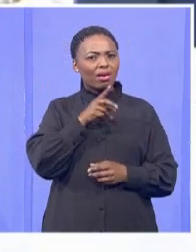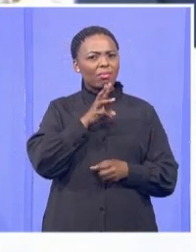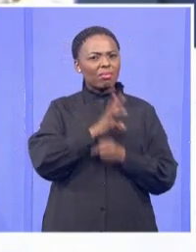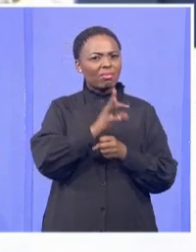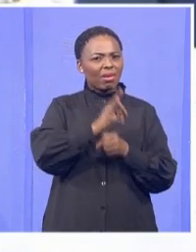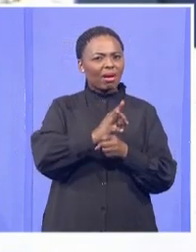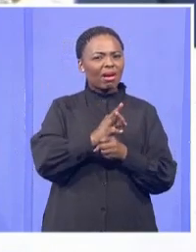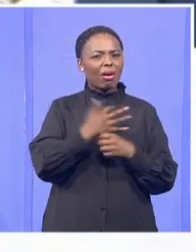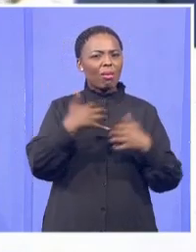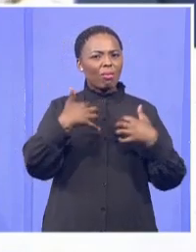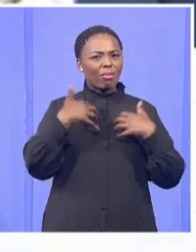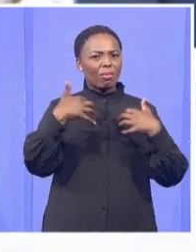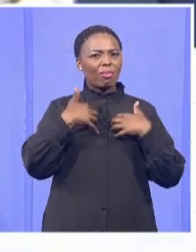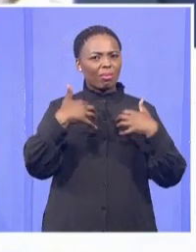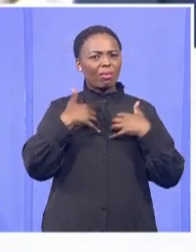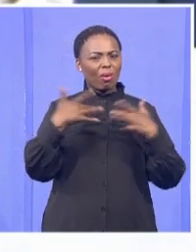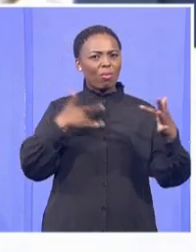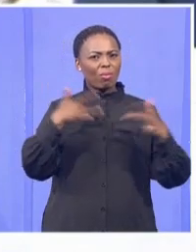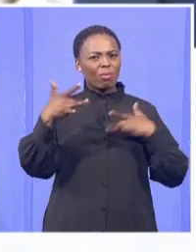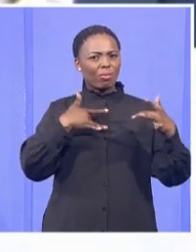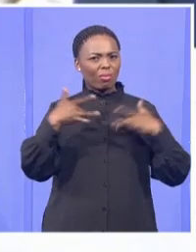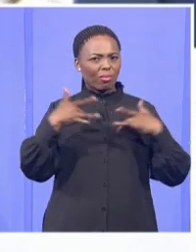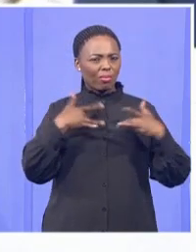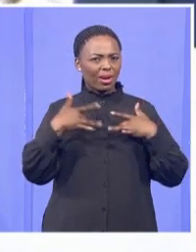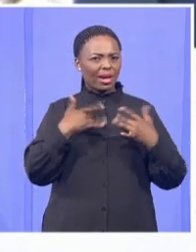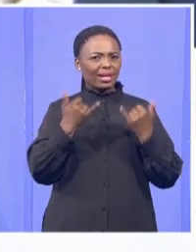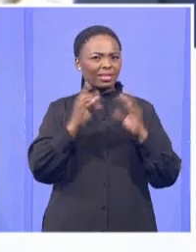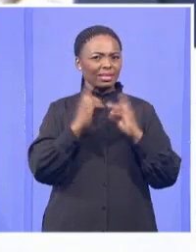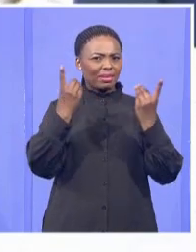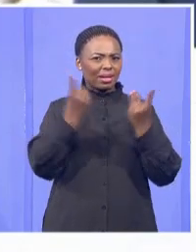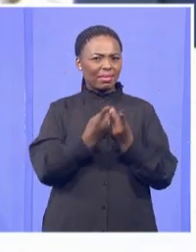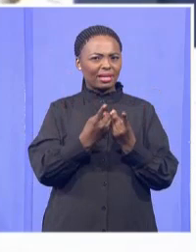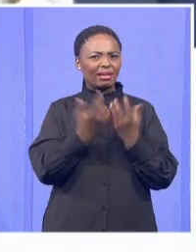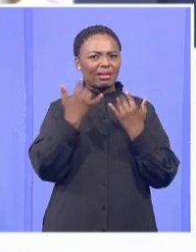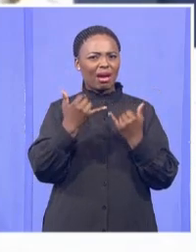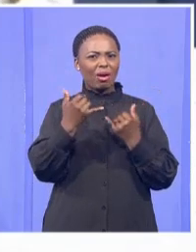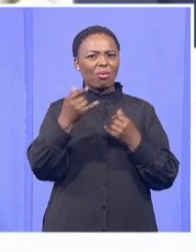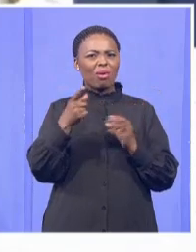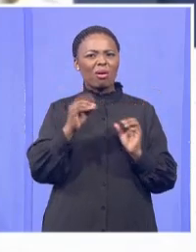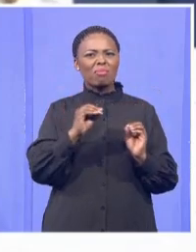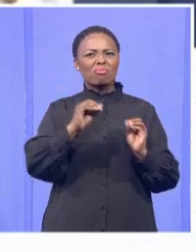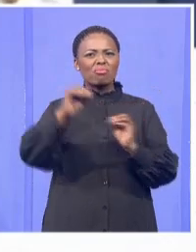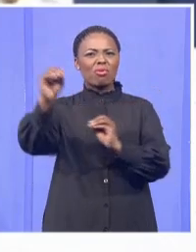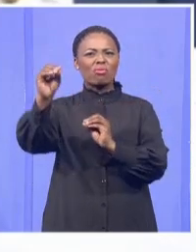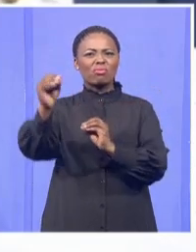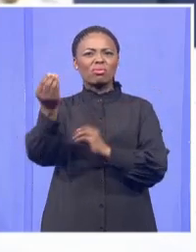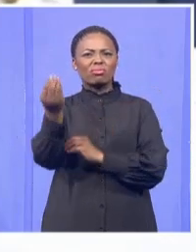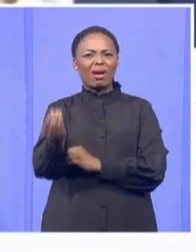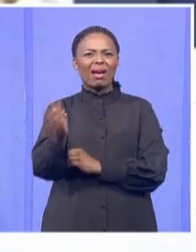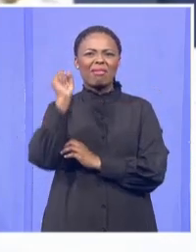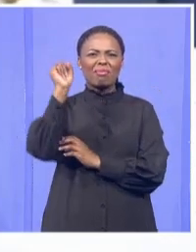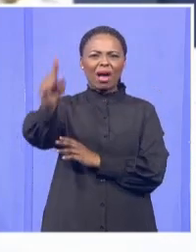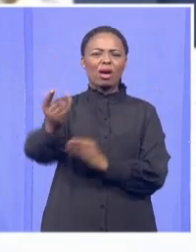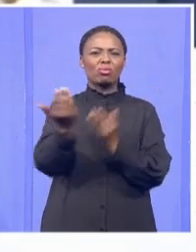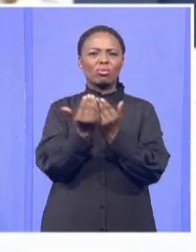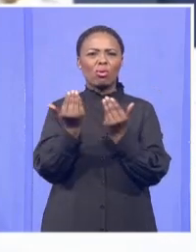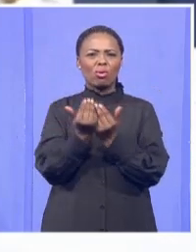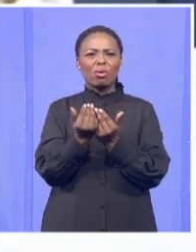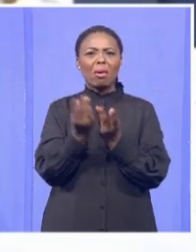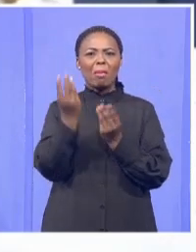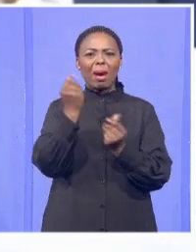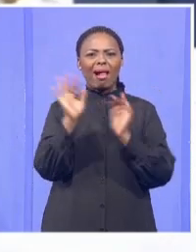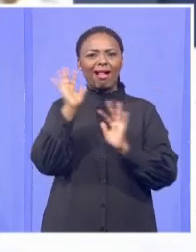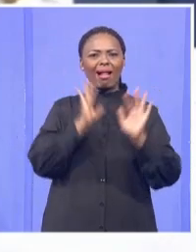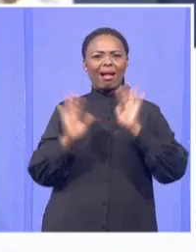the department placed learners outside their preferred options and there were financial burdens that they had to incur. In terms of the